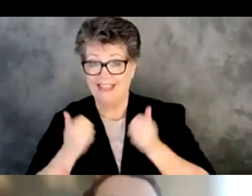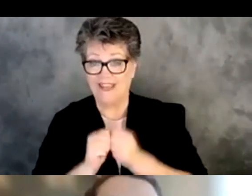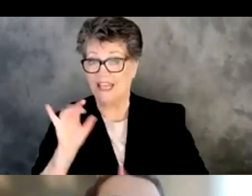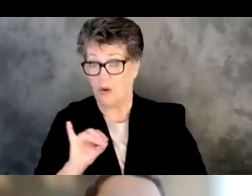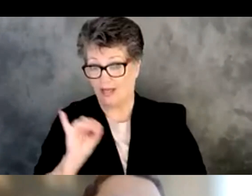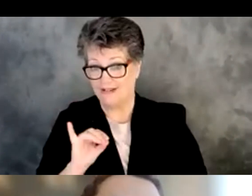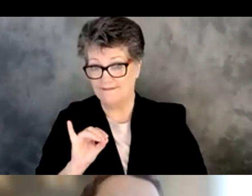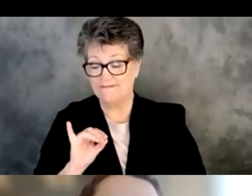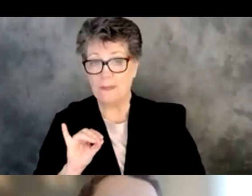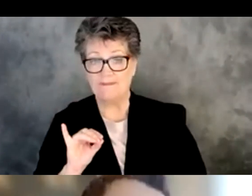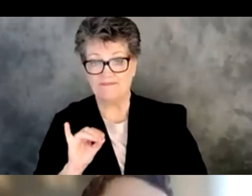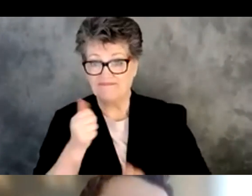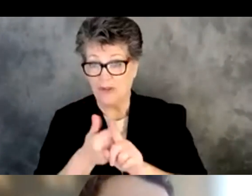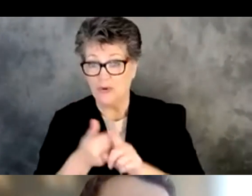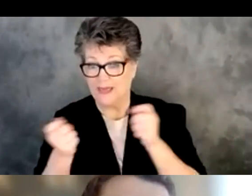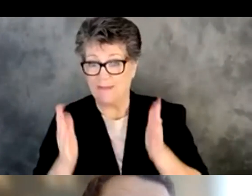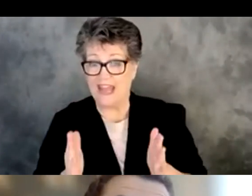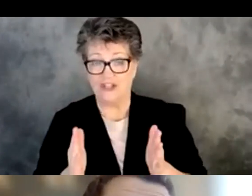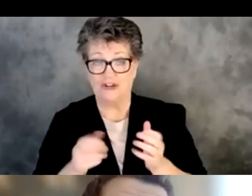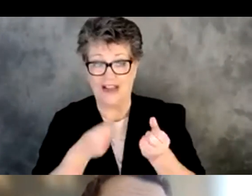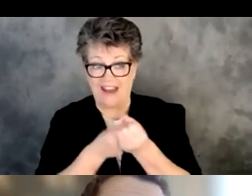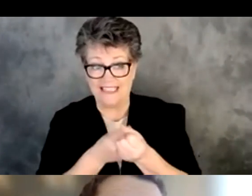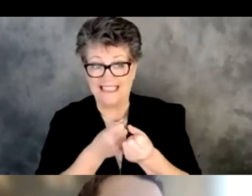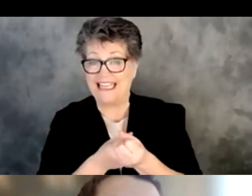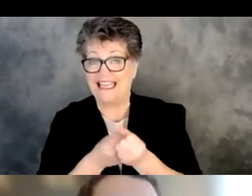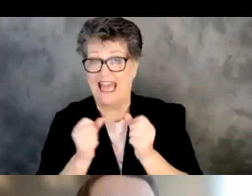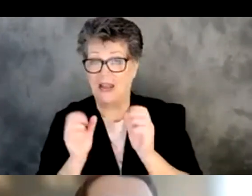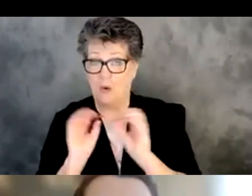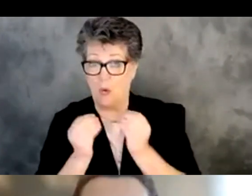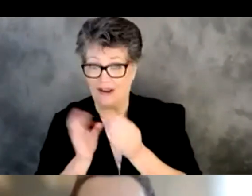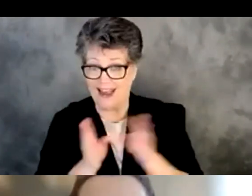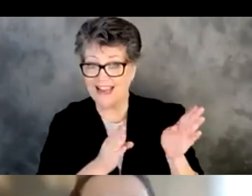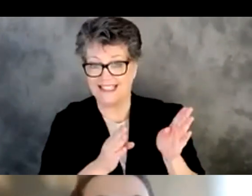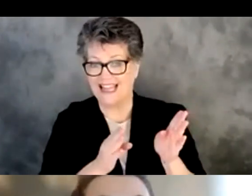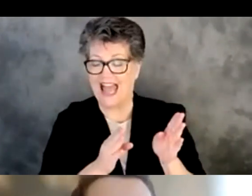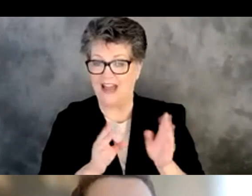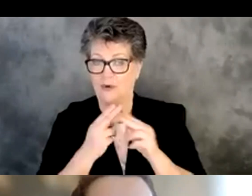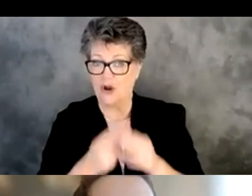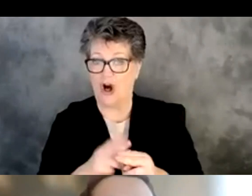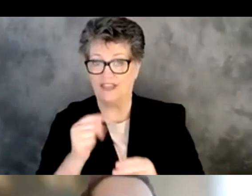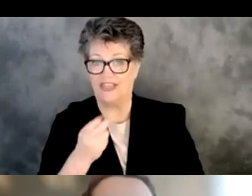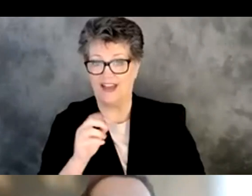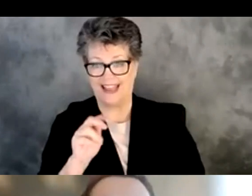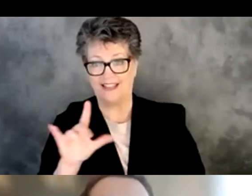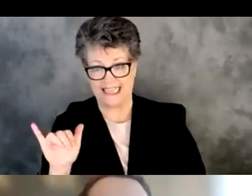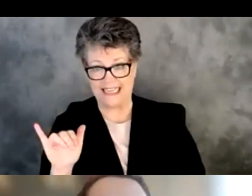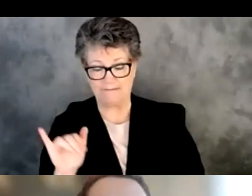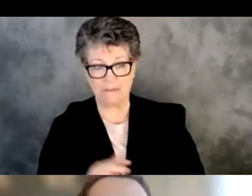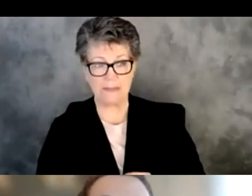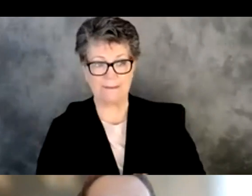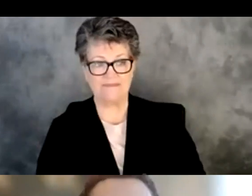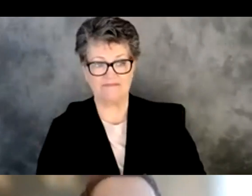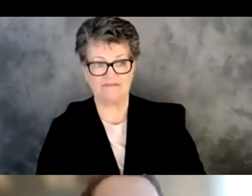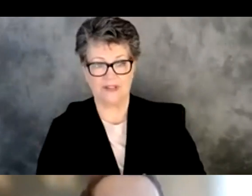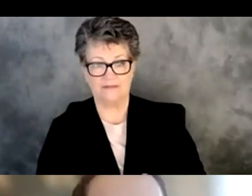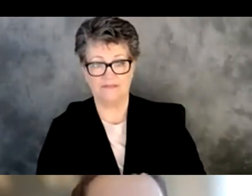Oakland, who is the manager of advocacy and organizing at an organization called the Kelsey. And